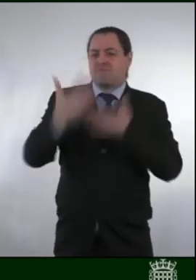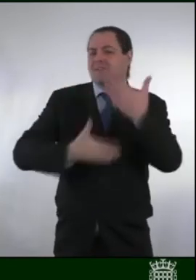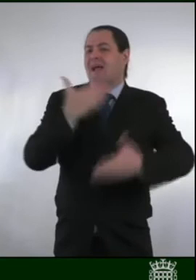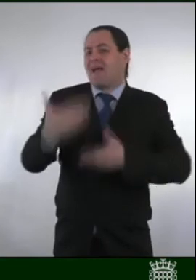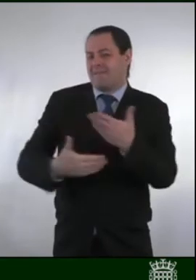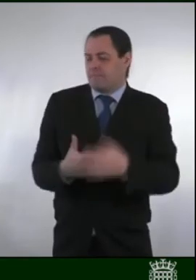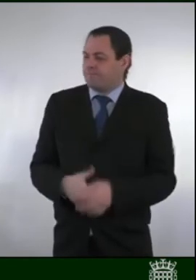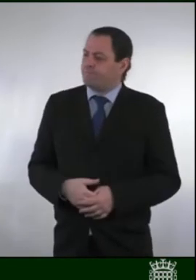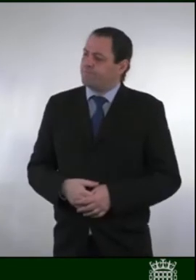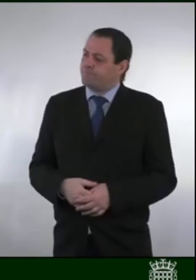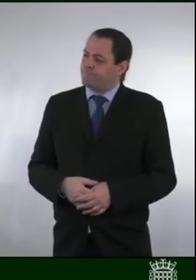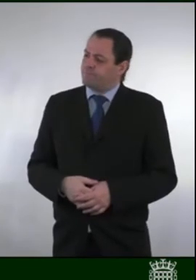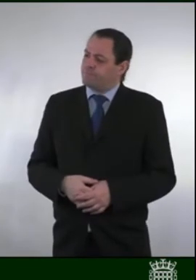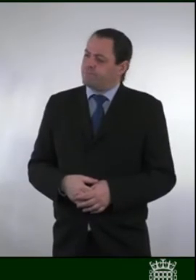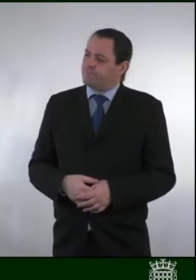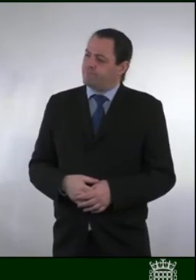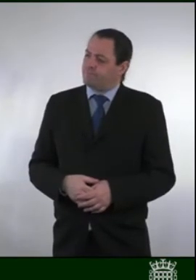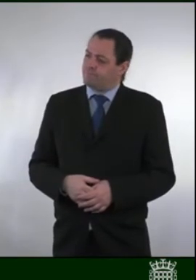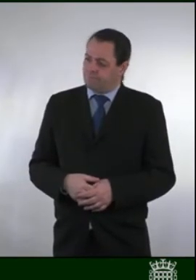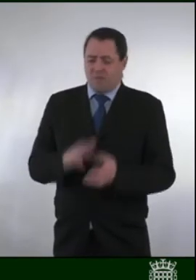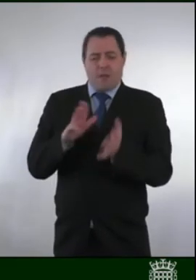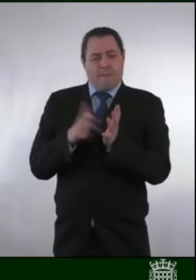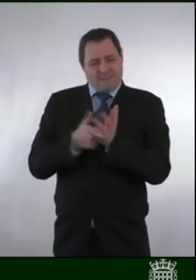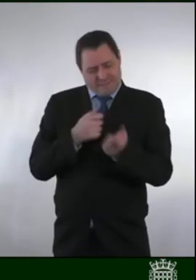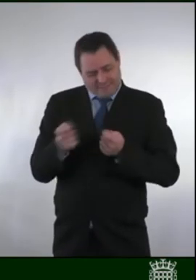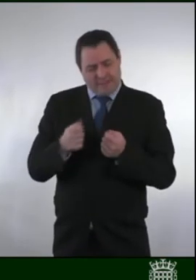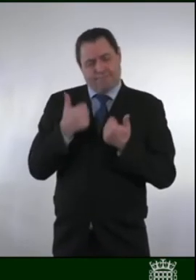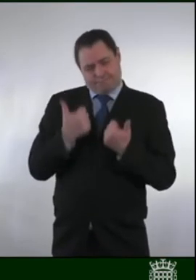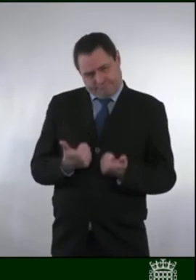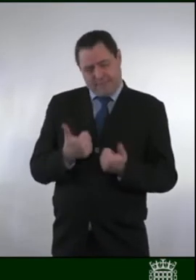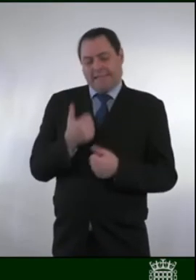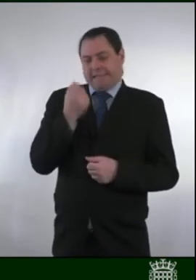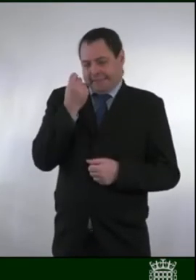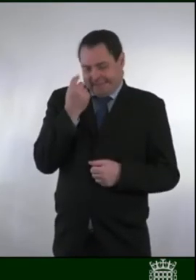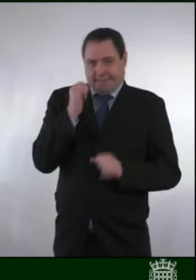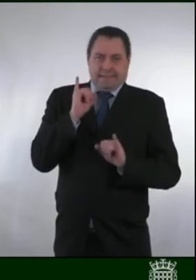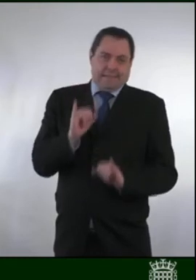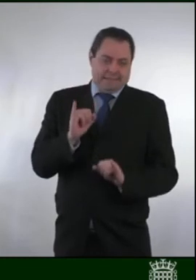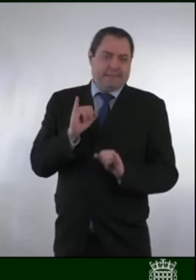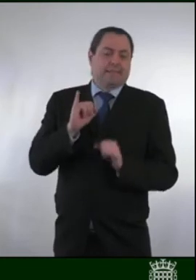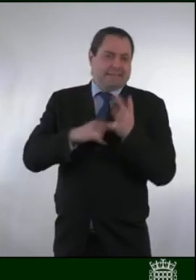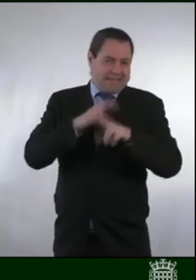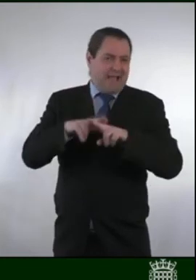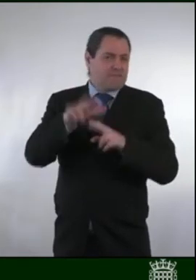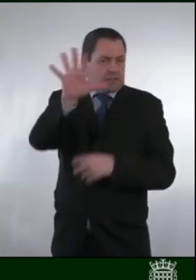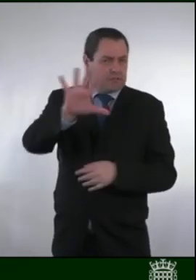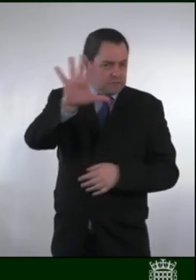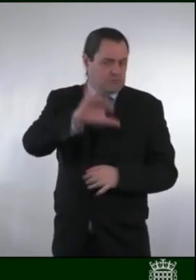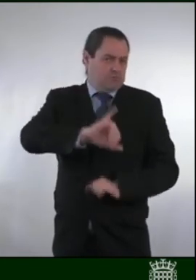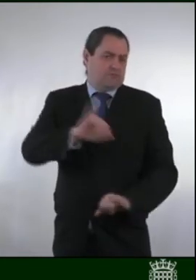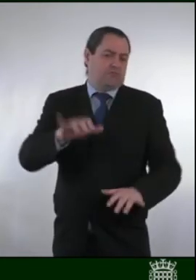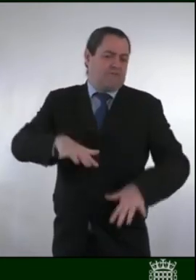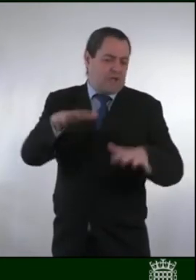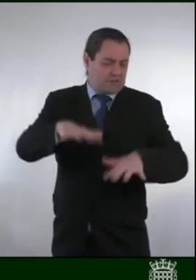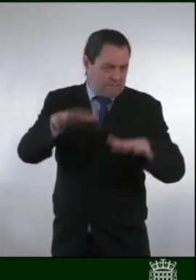flooding? Minister. Every sympathy for the residents of Stafford who've been affected by flooding, as with